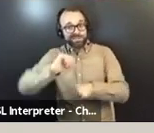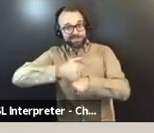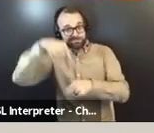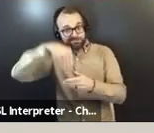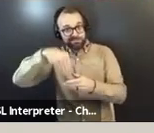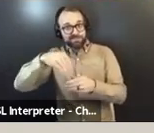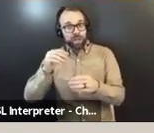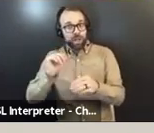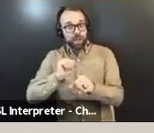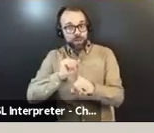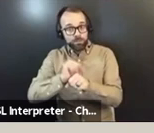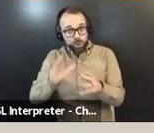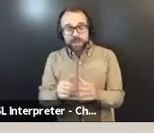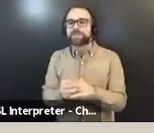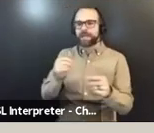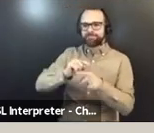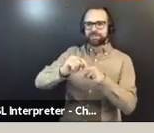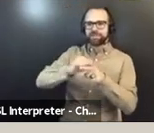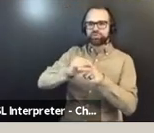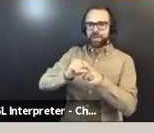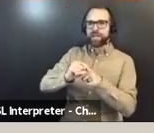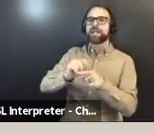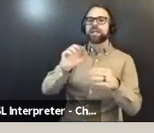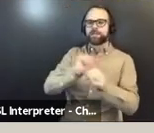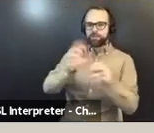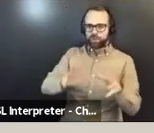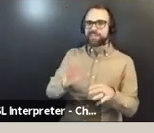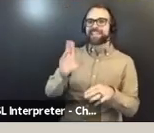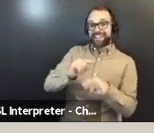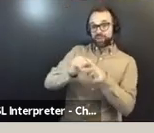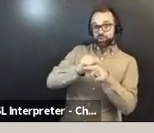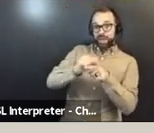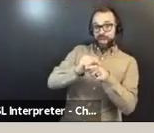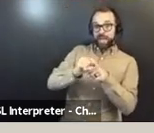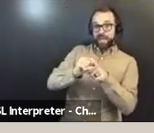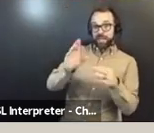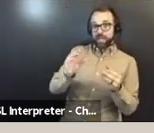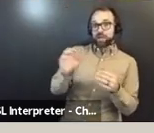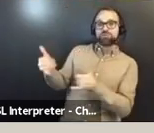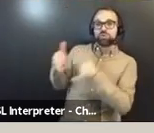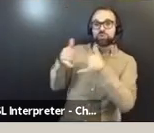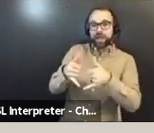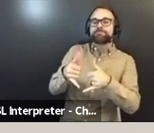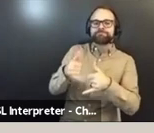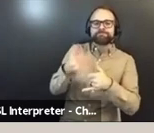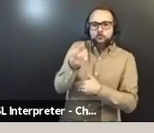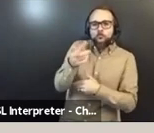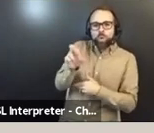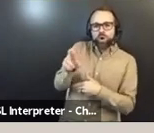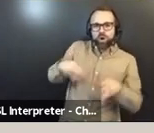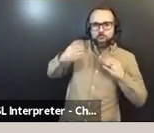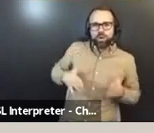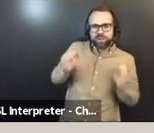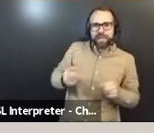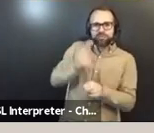grant is. So the training grant is not for new employees. It's for anyone that's an employee. So even owners can use it. It's up to $10,000. I